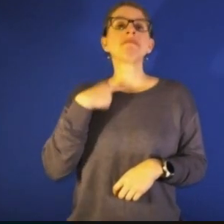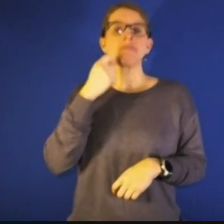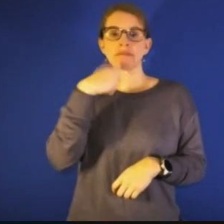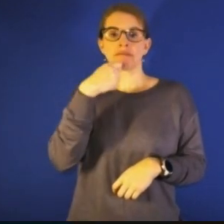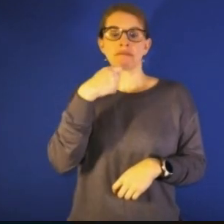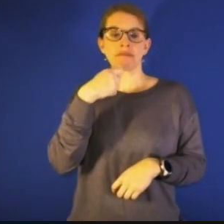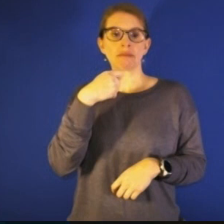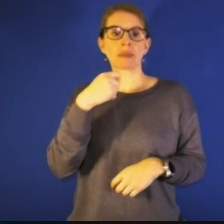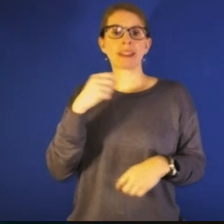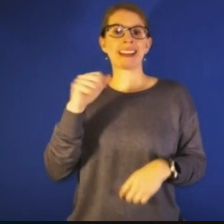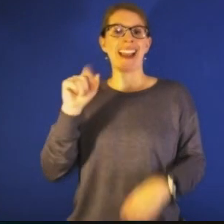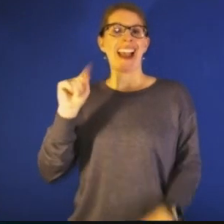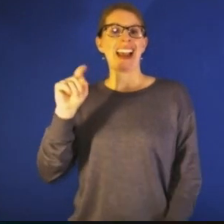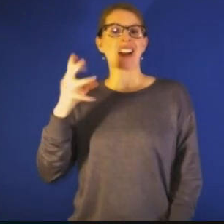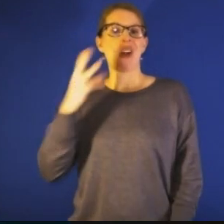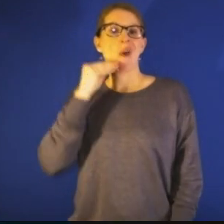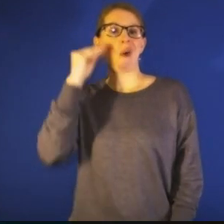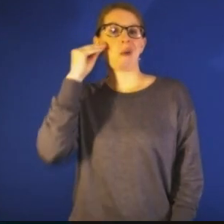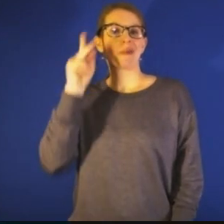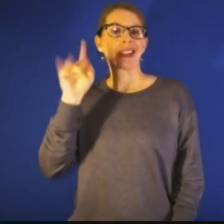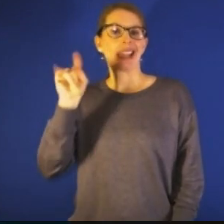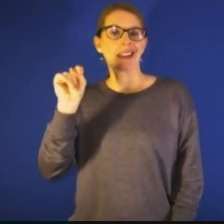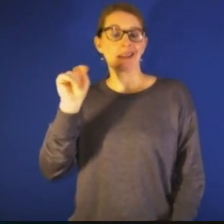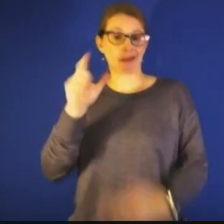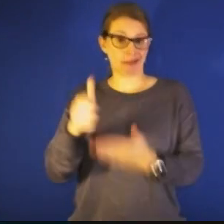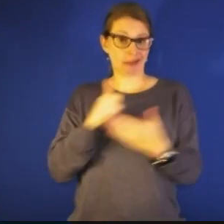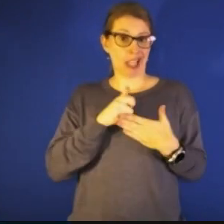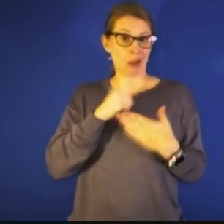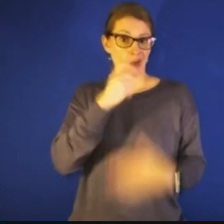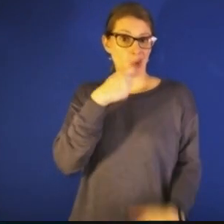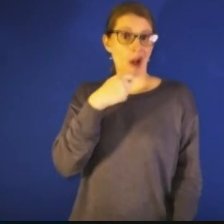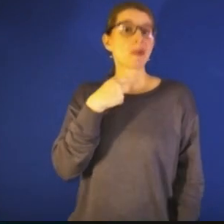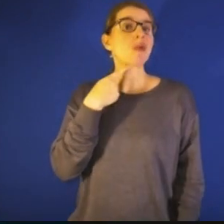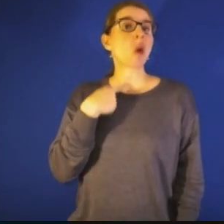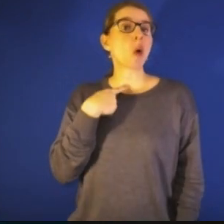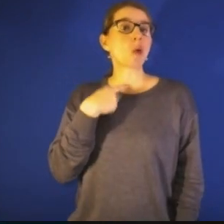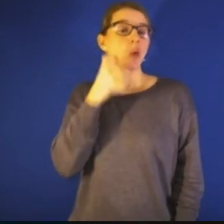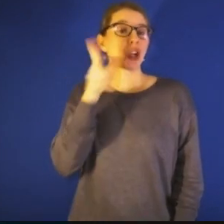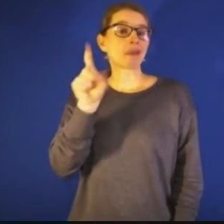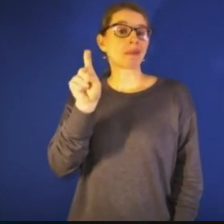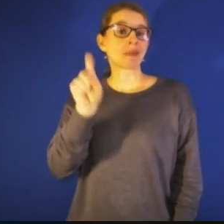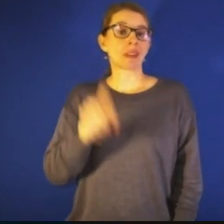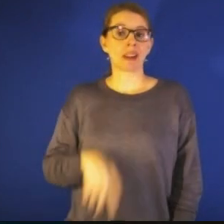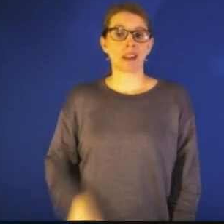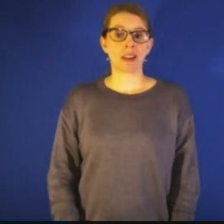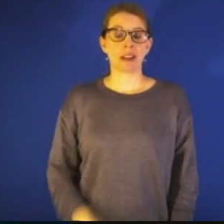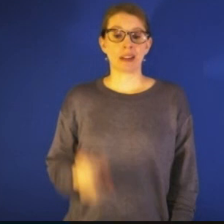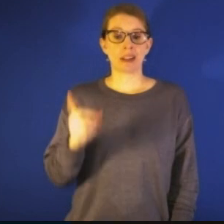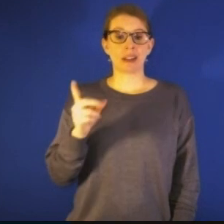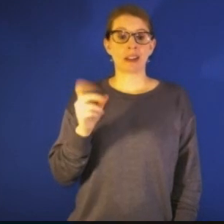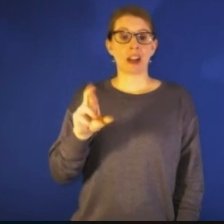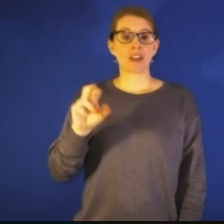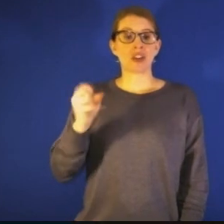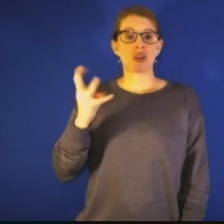throat, would it help to swab the throat? Dr. Schrimsher, what do you think about throat swabbing?